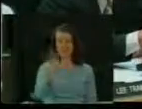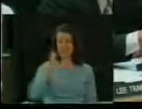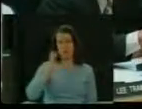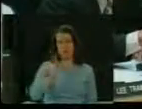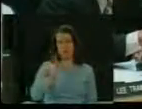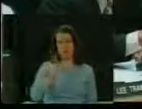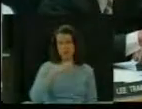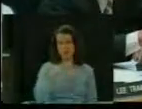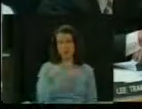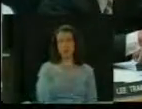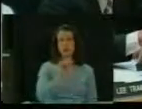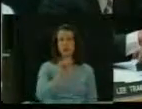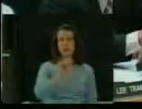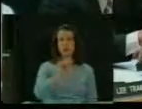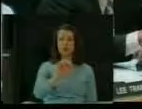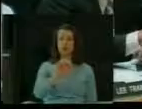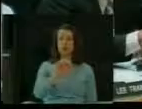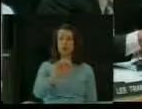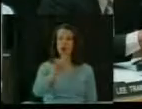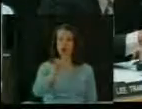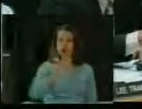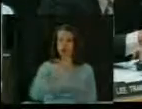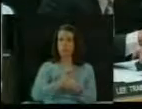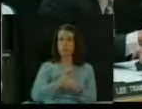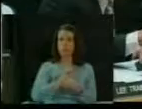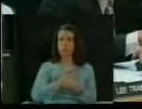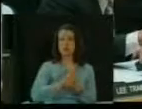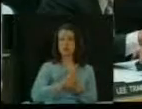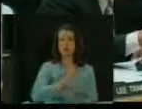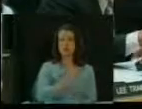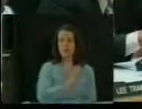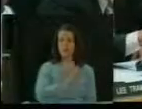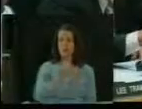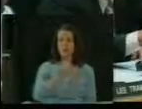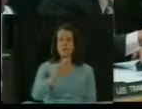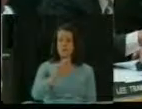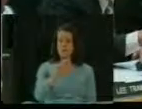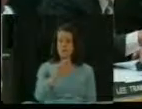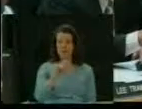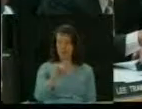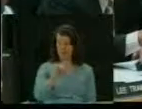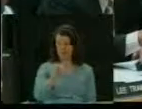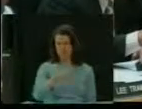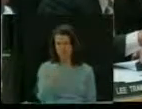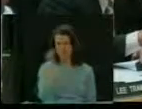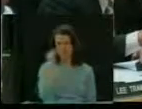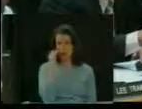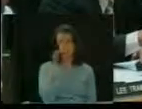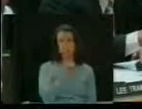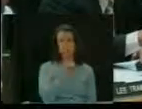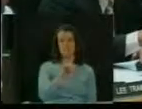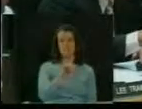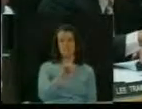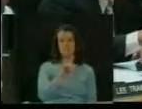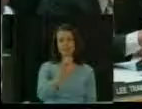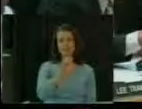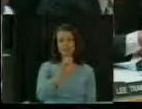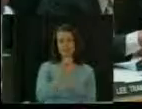Tucker, who's been on school board. Martha Phillips, who we all know. Mike Duncan with the Knox County Sheriff's